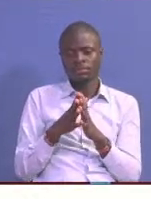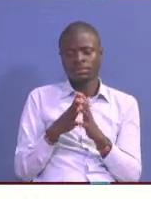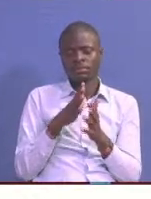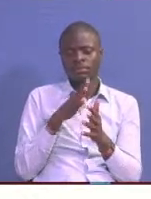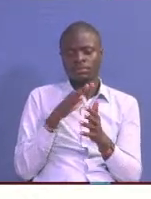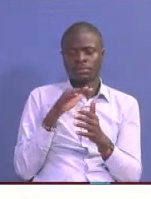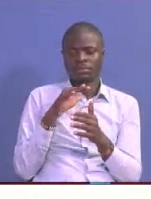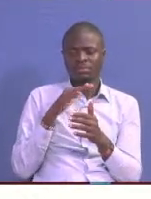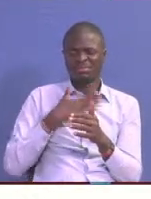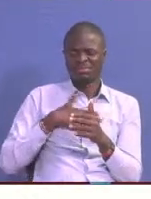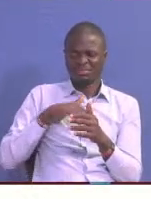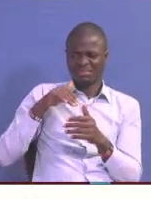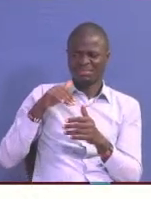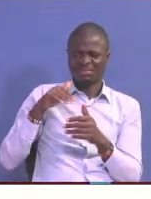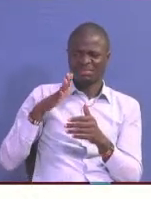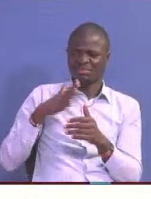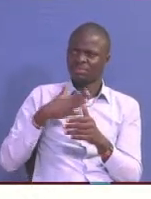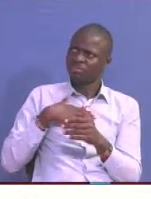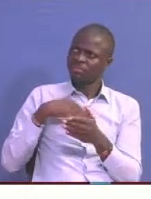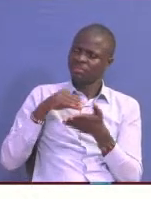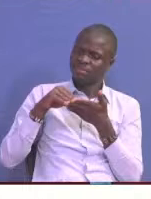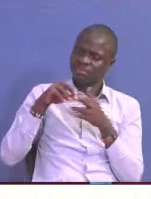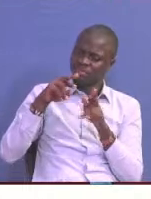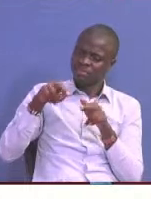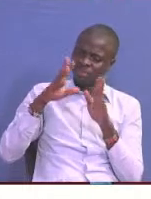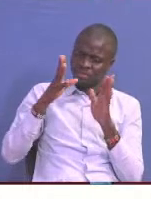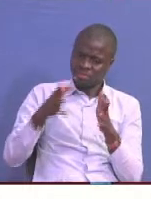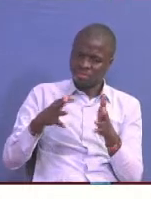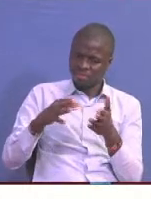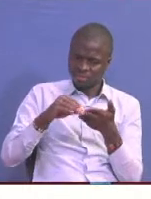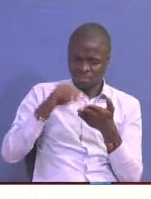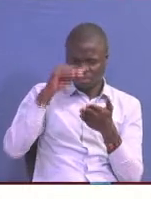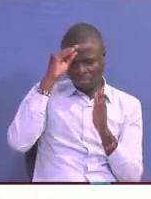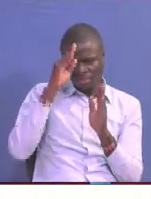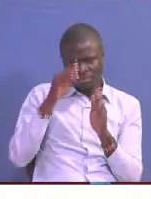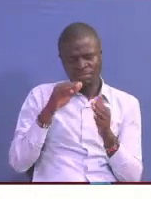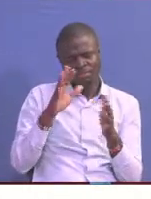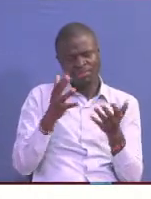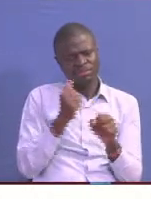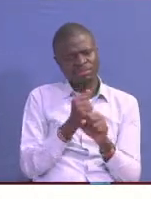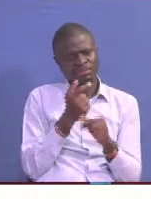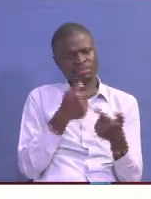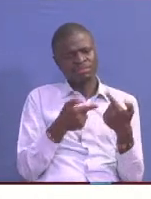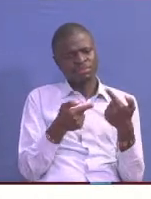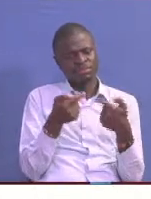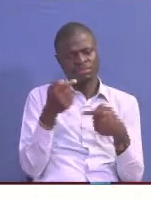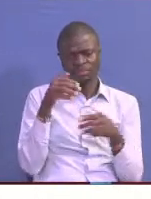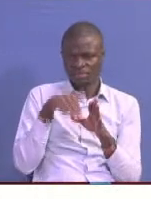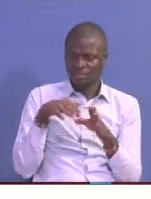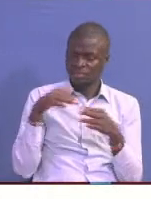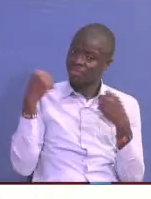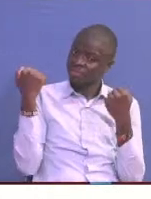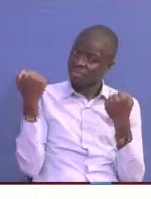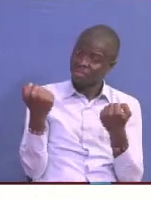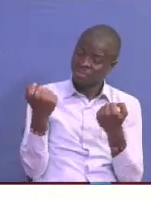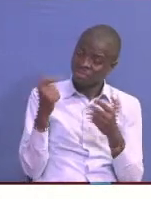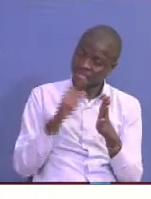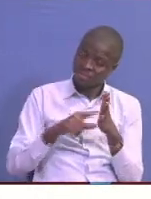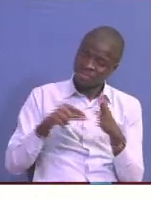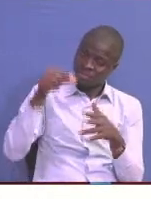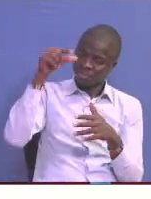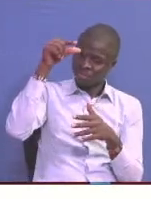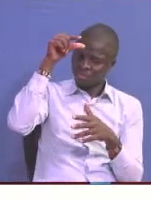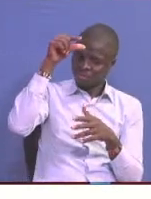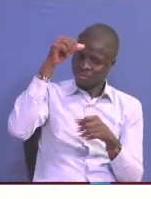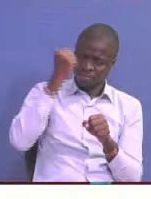asking myself, as scholars, as researchers, how do we come in to strengthen what the government is doing